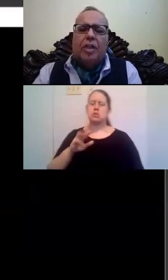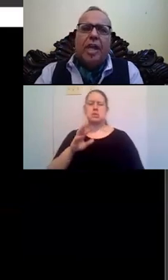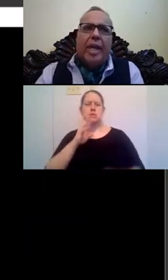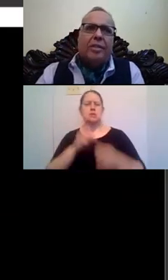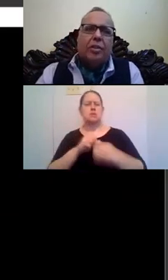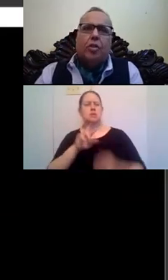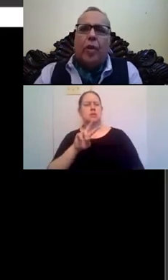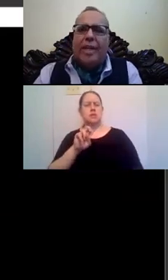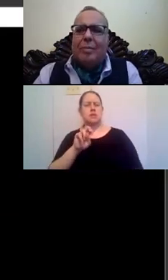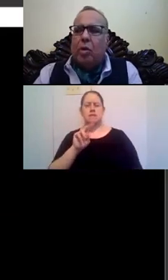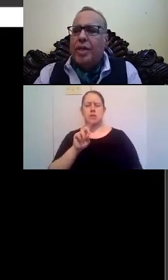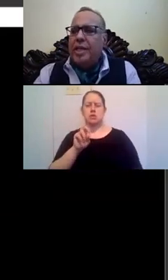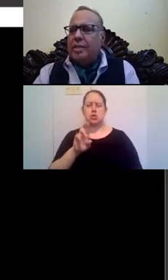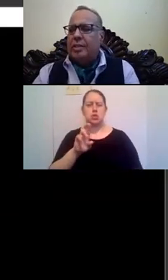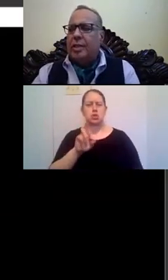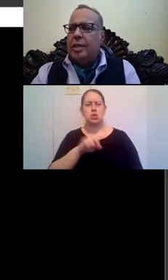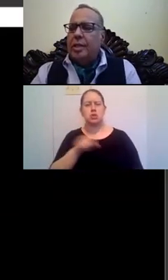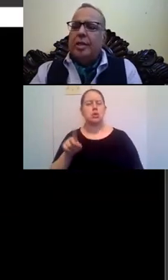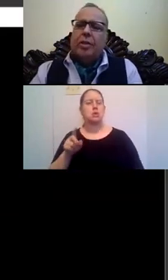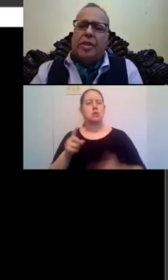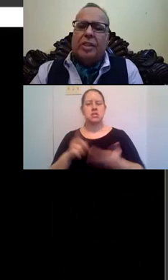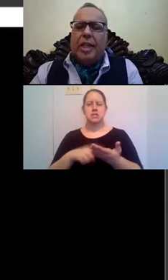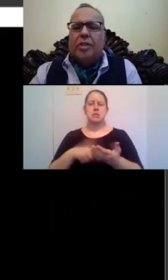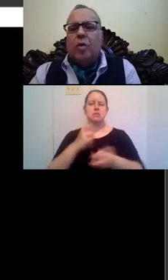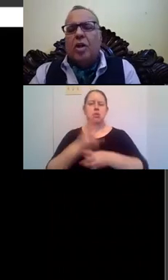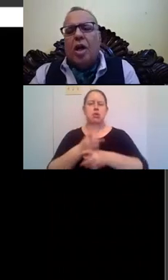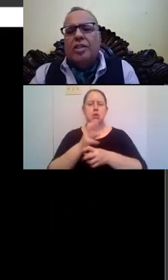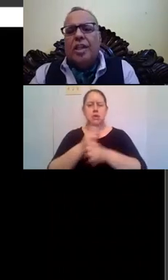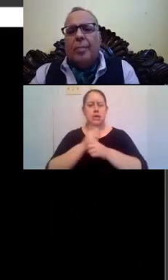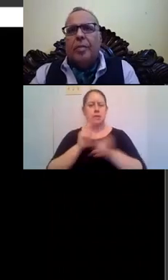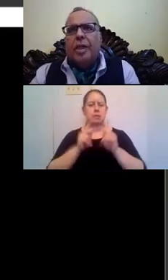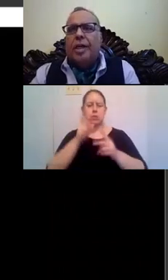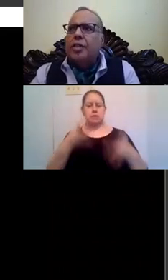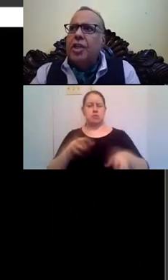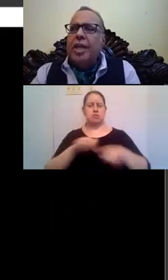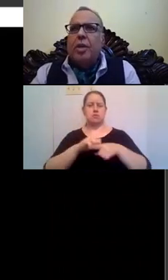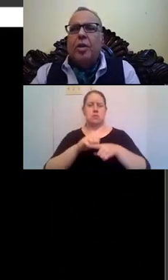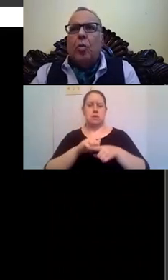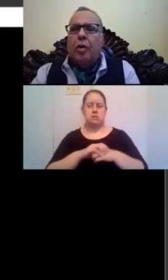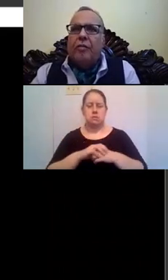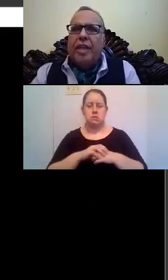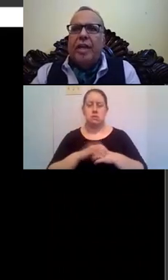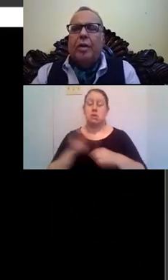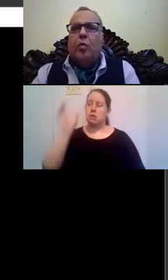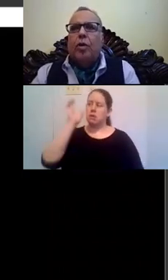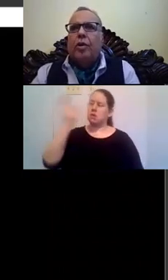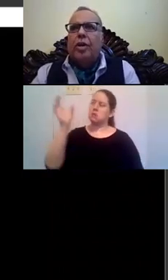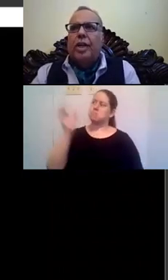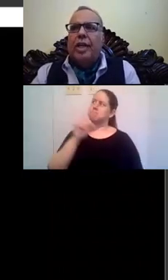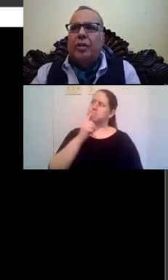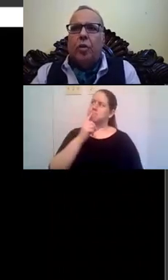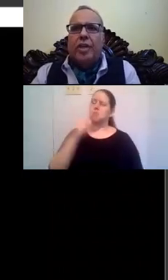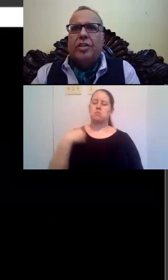difficult to get trained employees. So this led to a concept. Gee, you know, we're VIA,